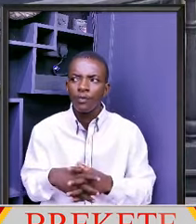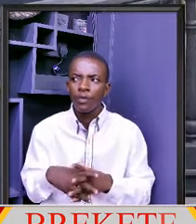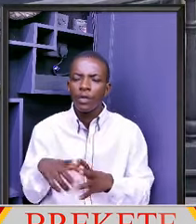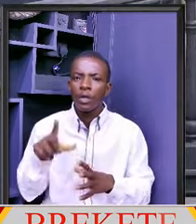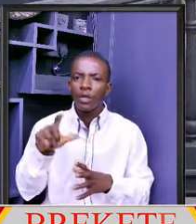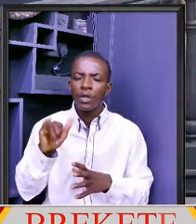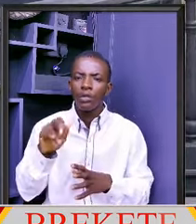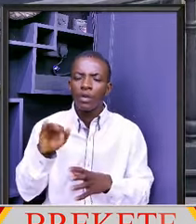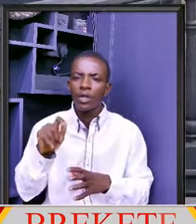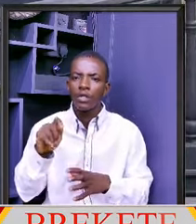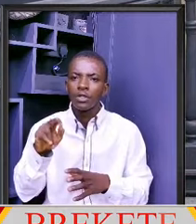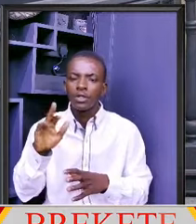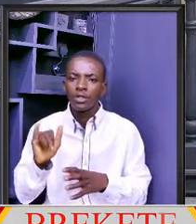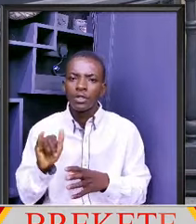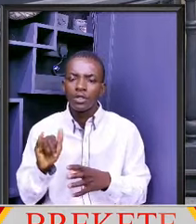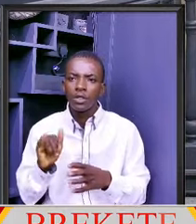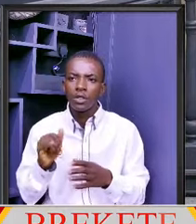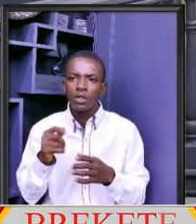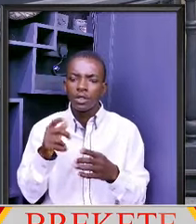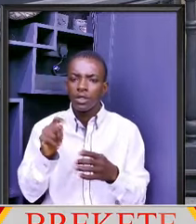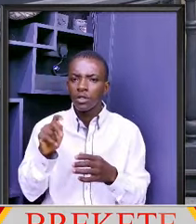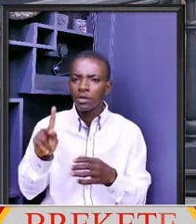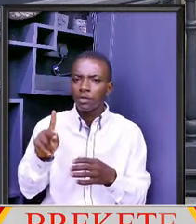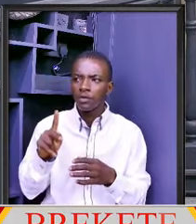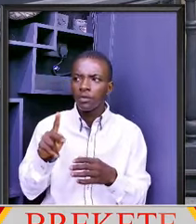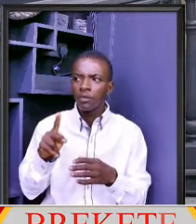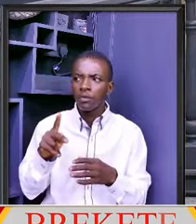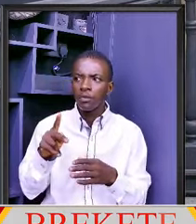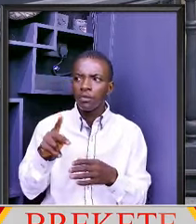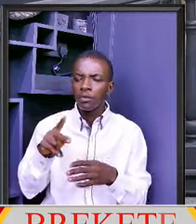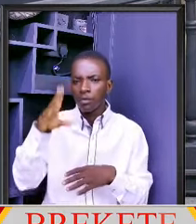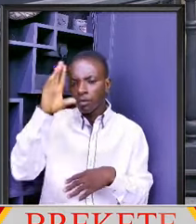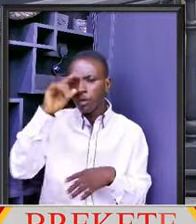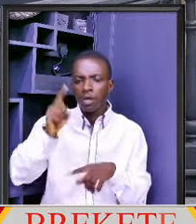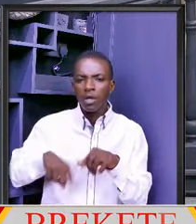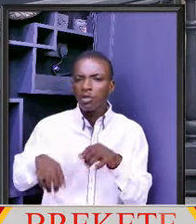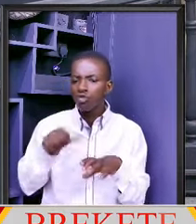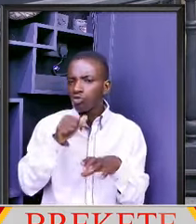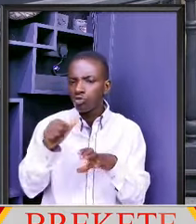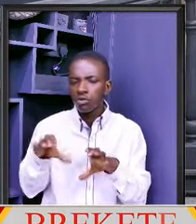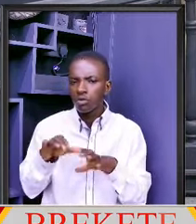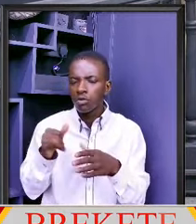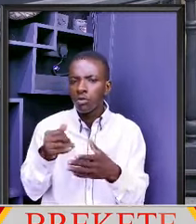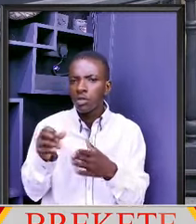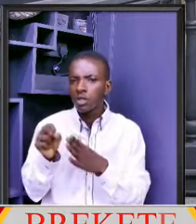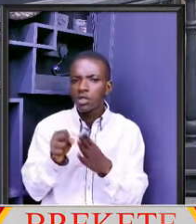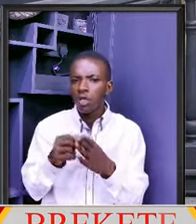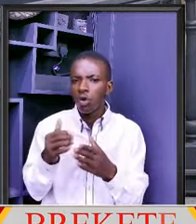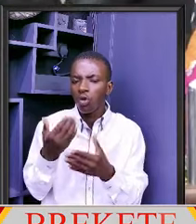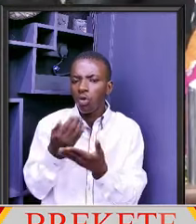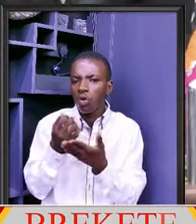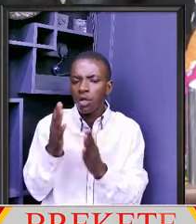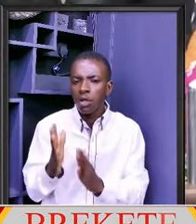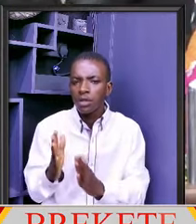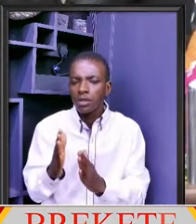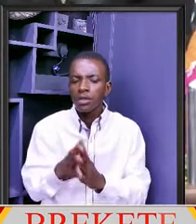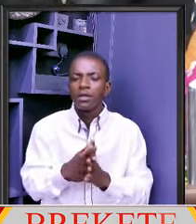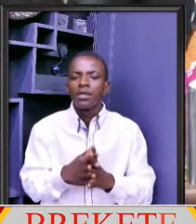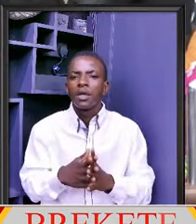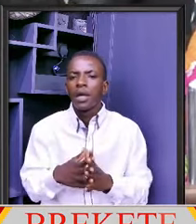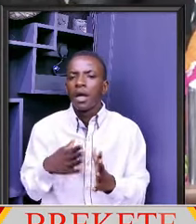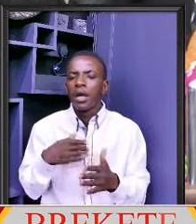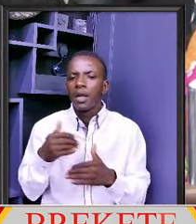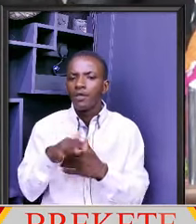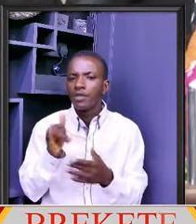Liberty Television and the rest, I came up. I said, government cannot do that. We are stakeholders.